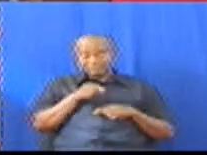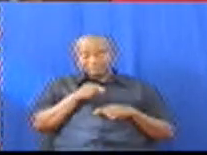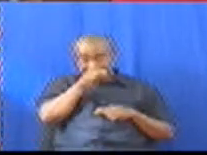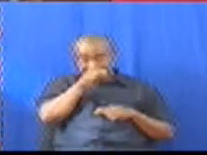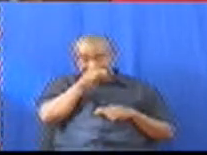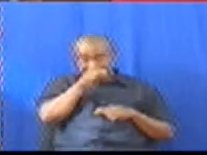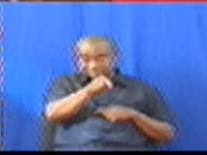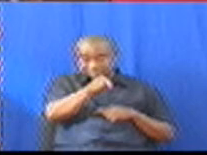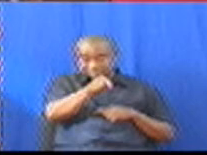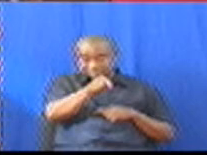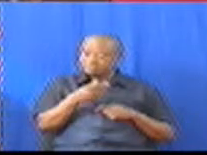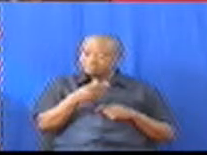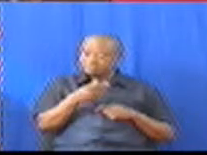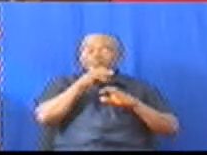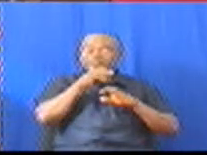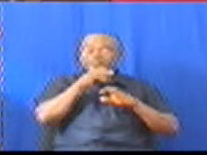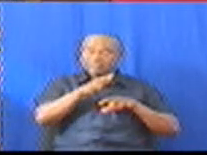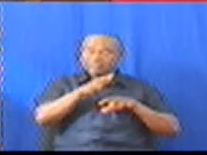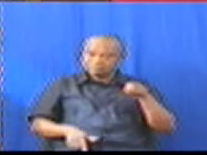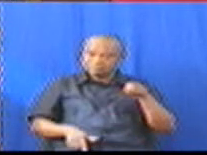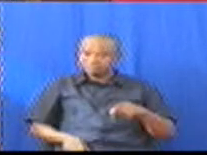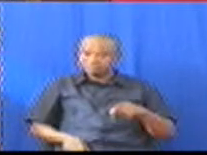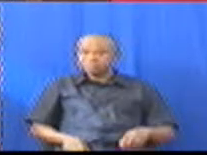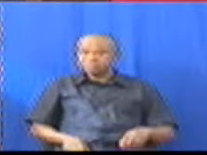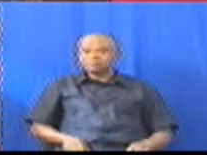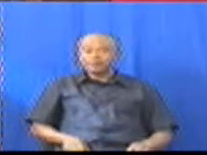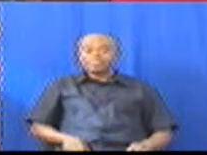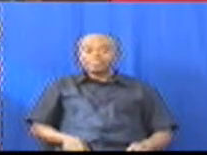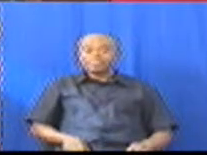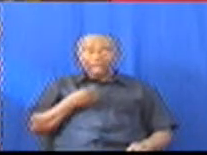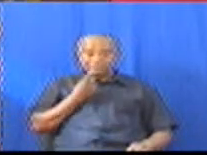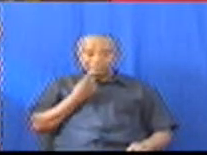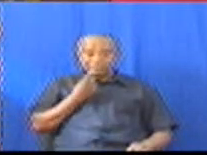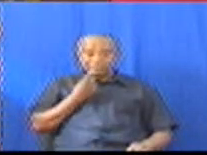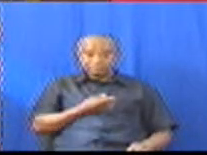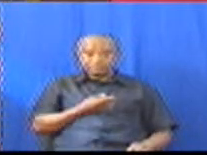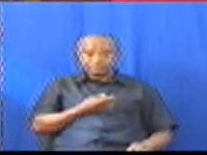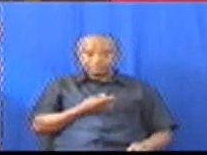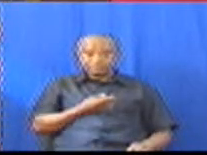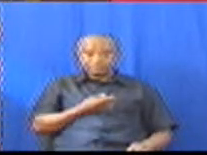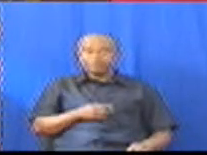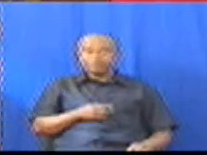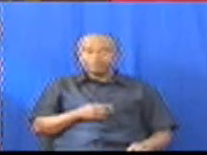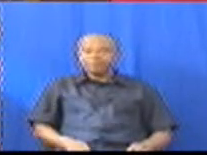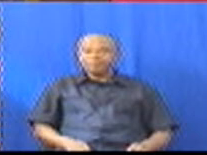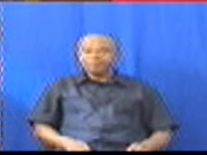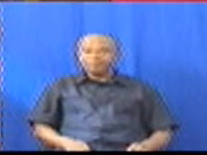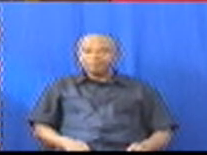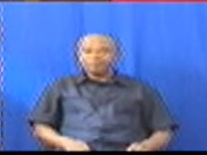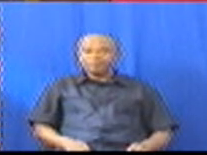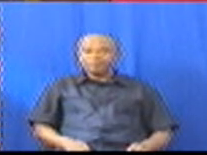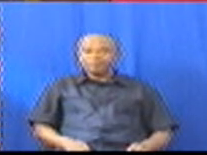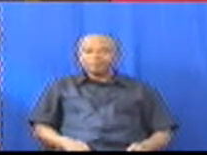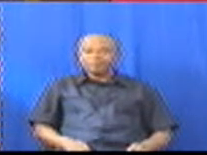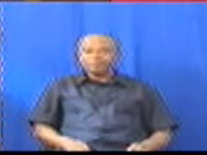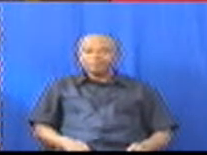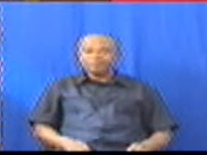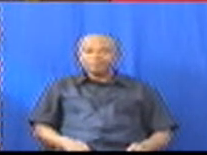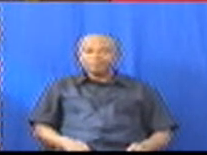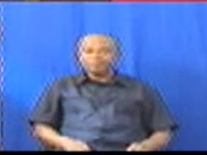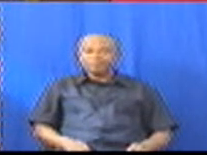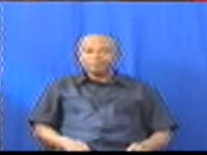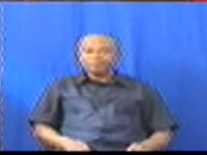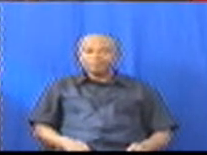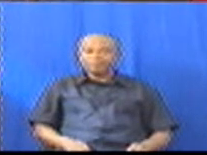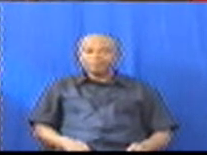of the constitution, employees of the service in the performance of their functions shall not receive directions